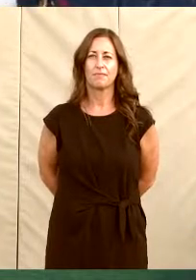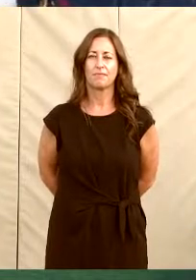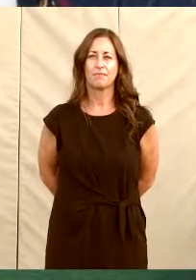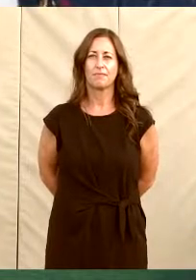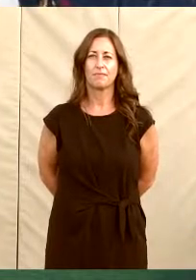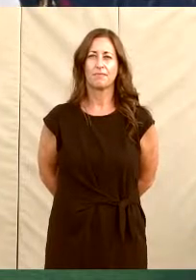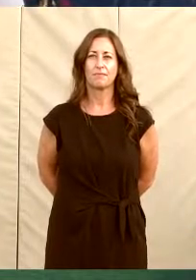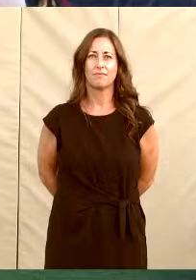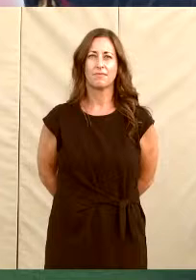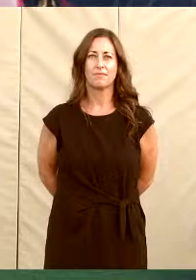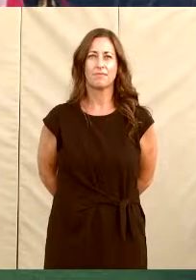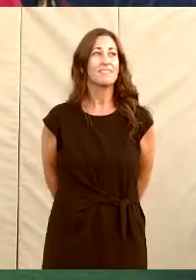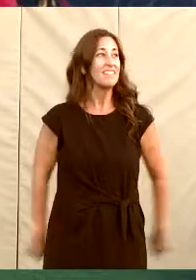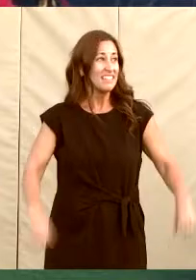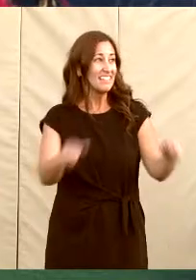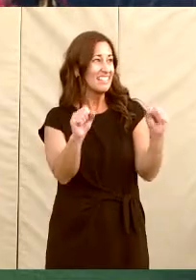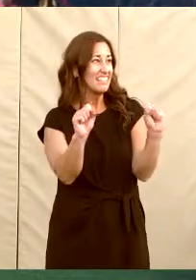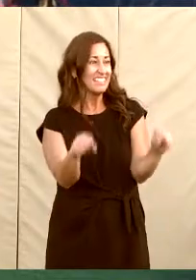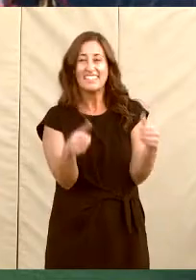I think you guys can clear the field now.